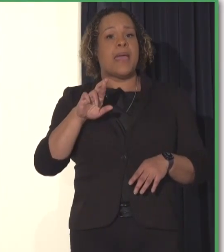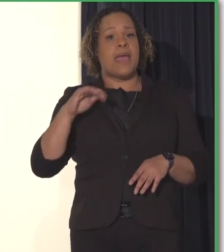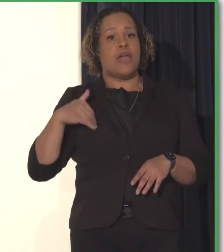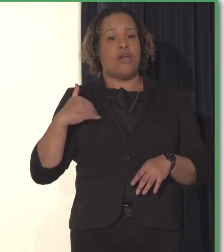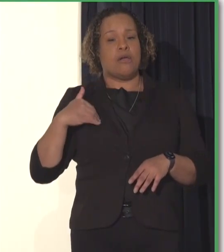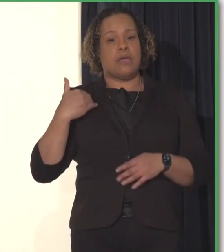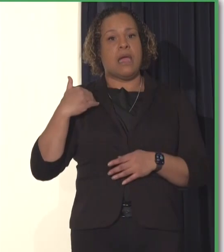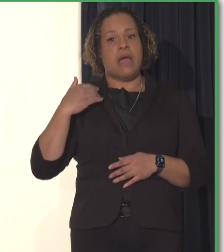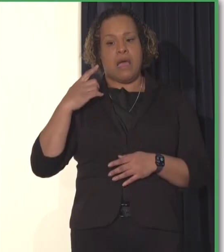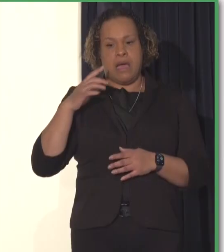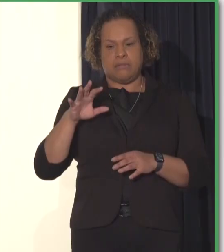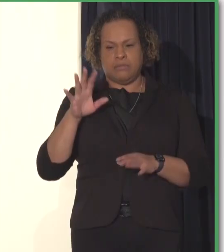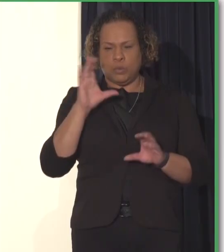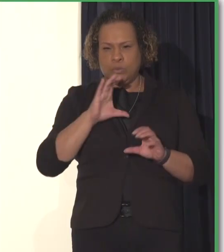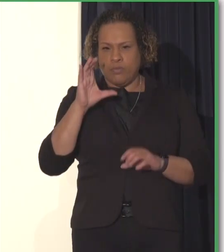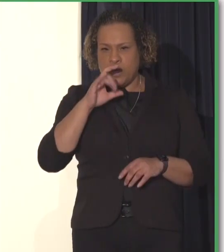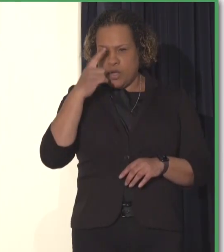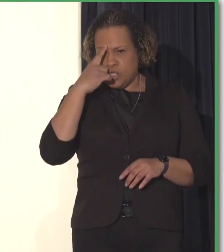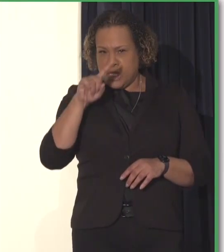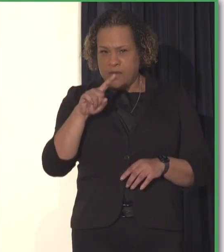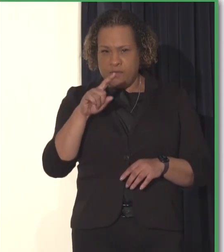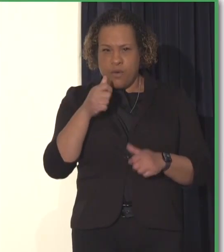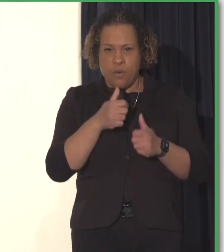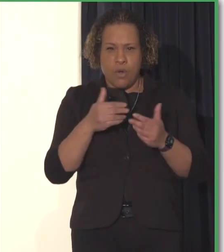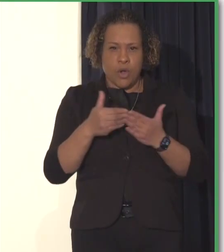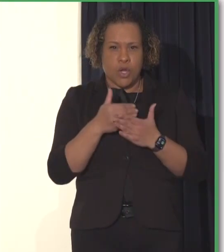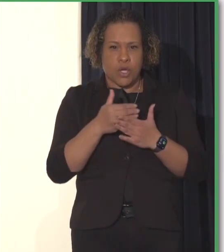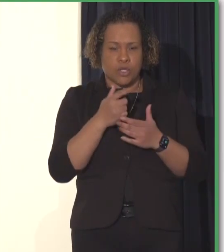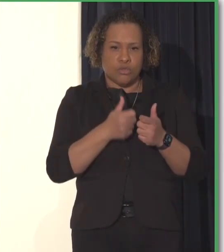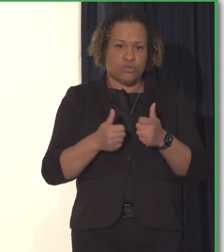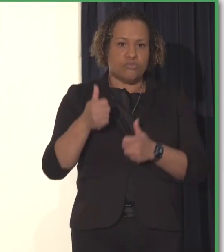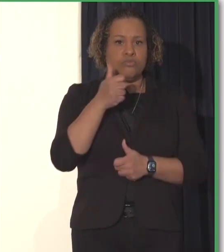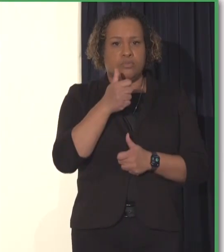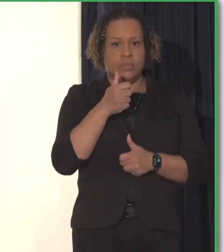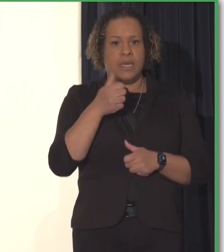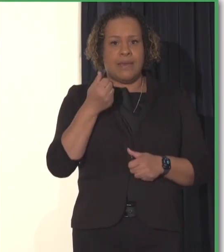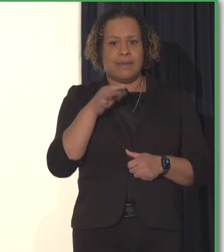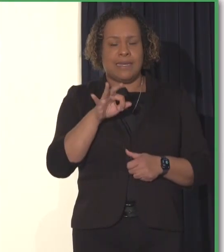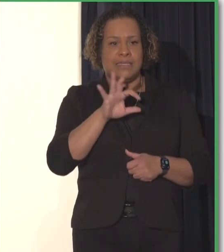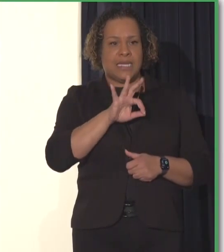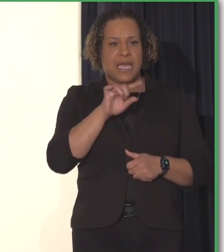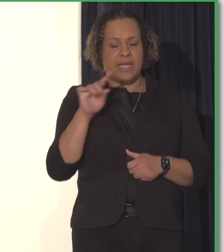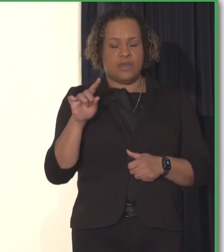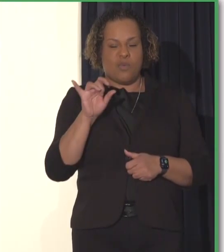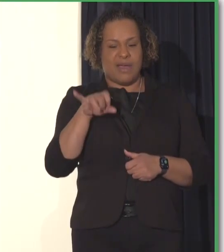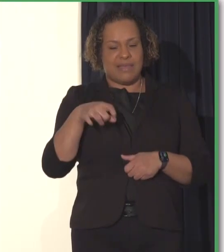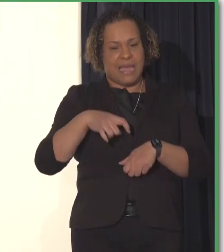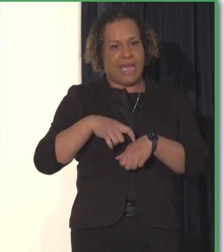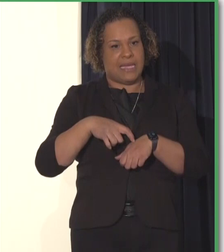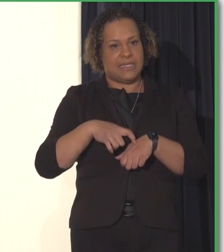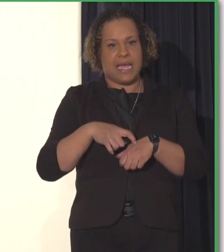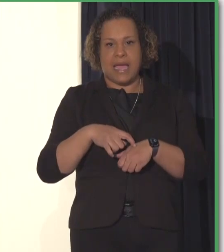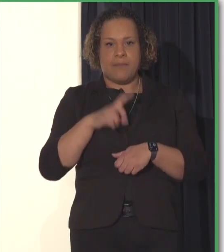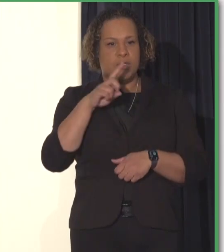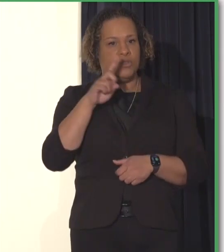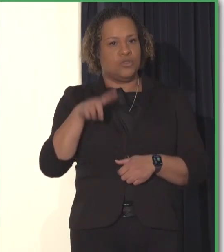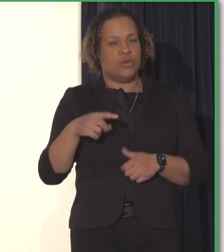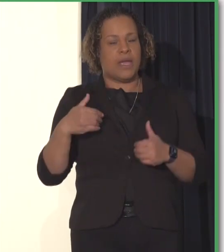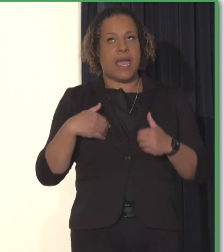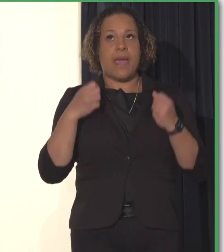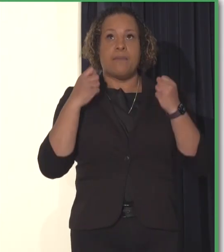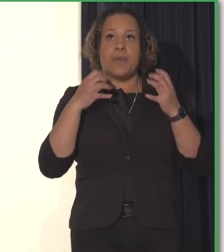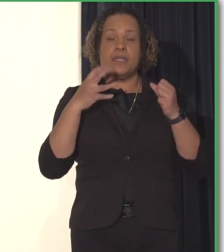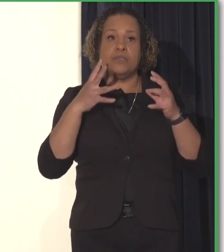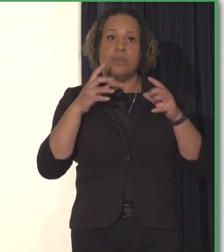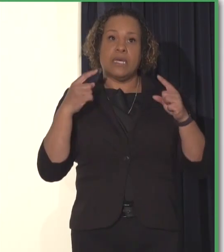in February 1991. At the time, Detroit had endured months of controversy and embarrassment during